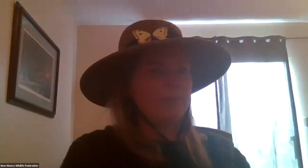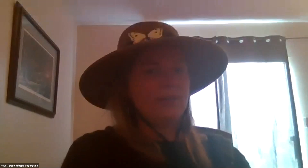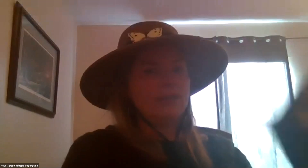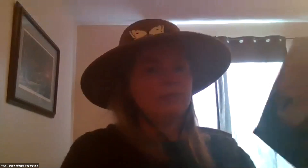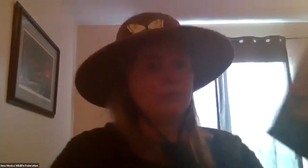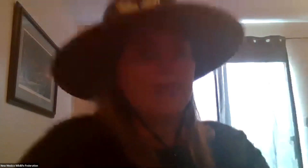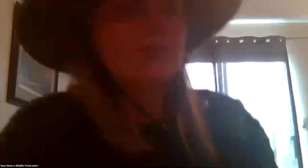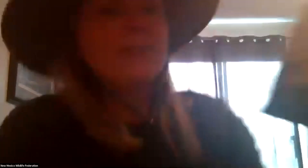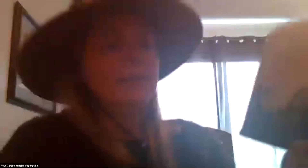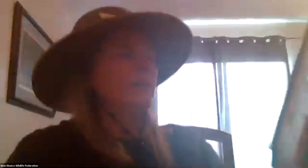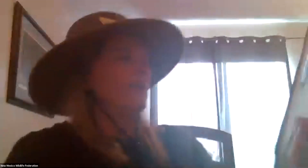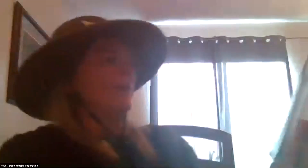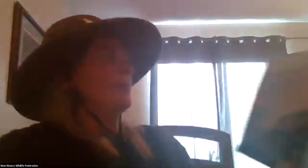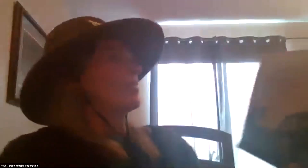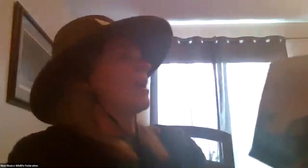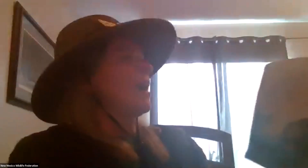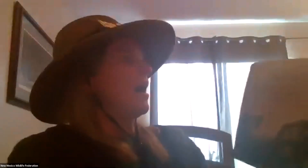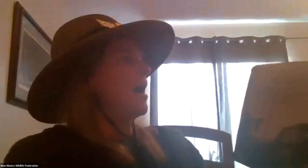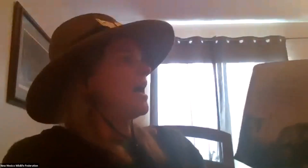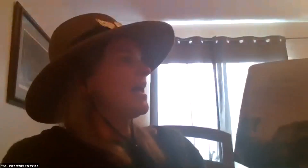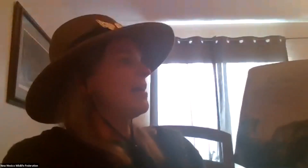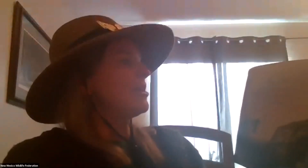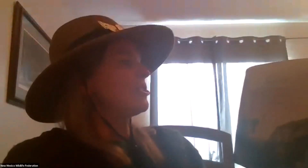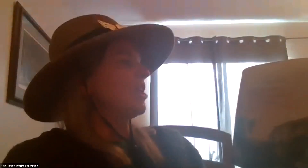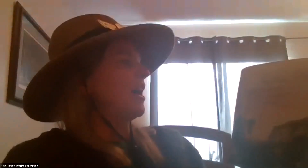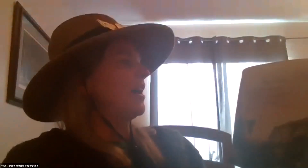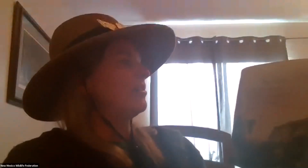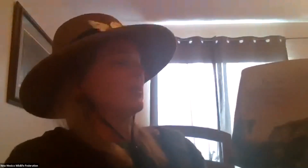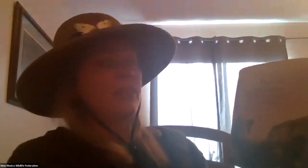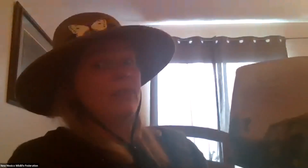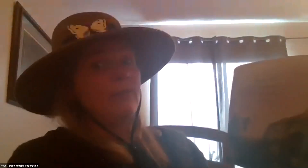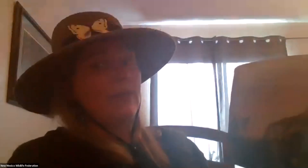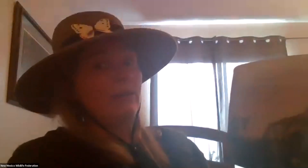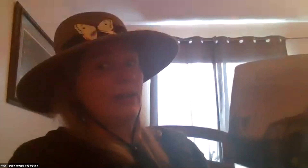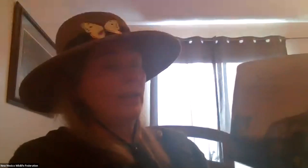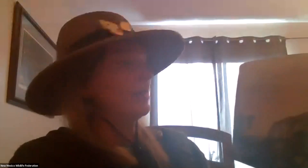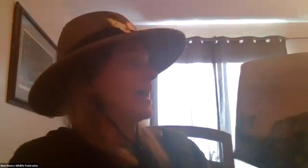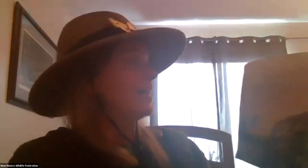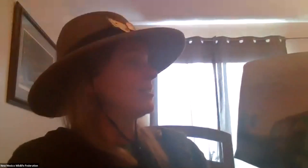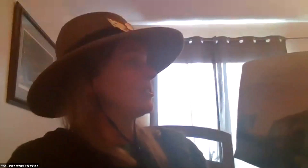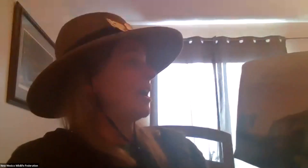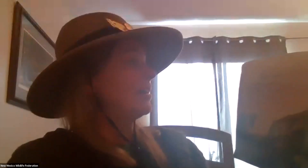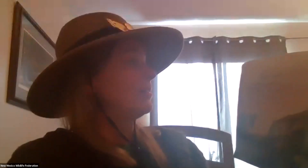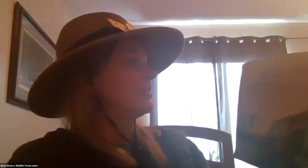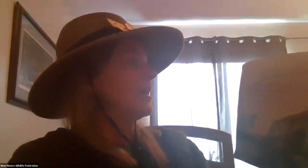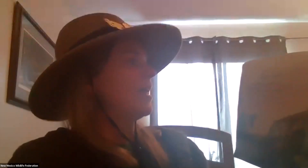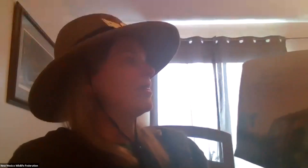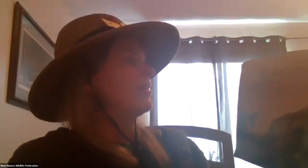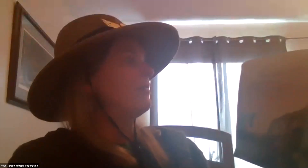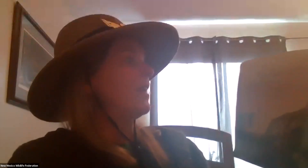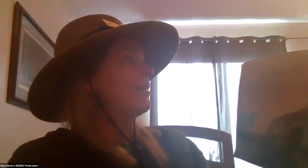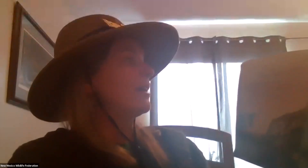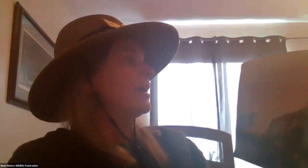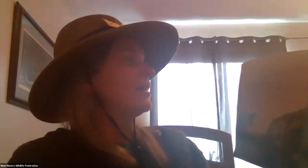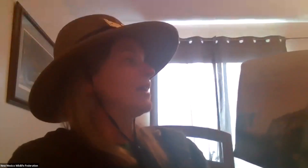with really cool pictures. I am a child, the very last child,